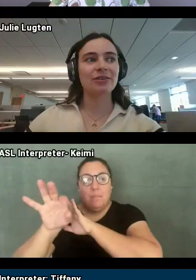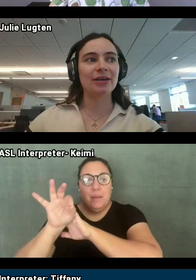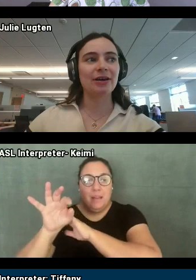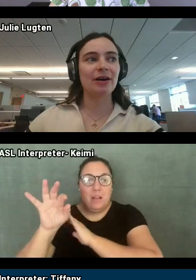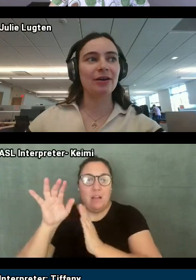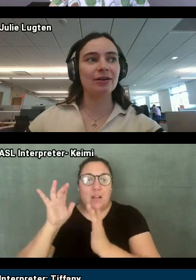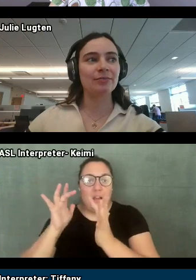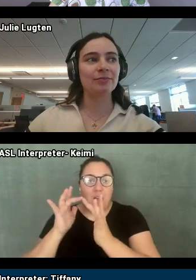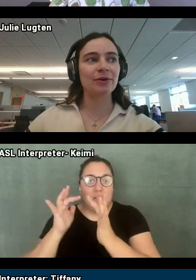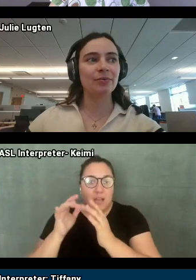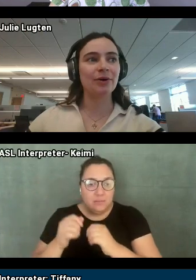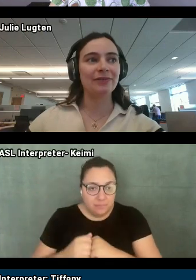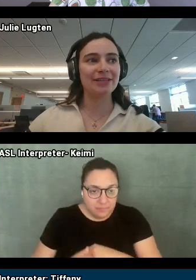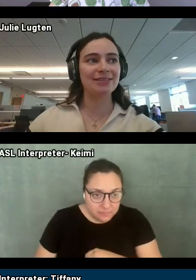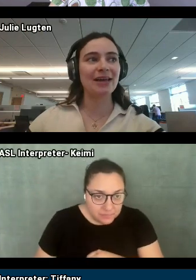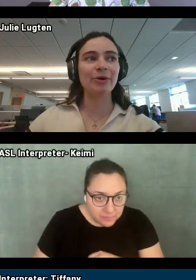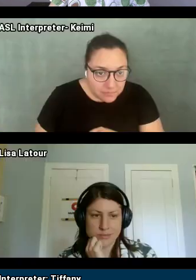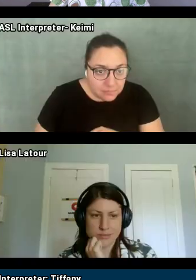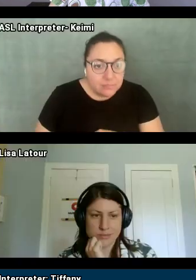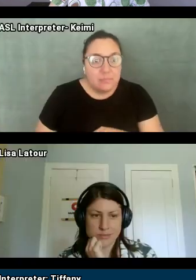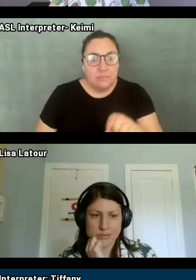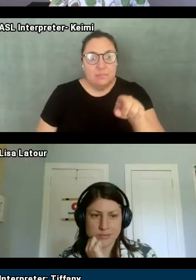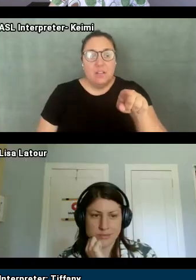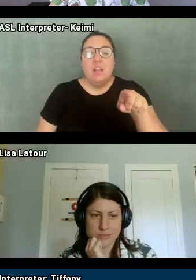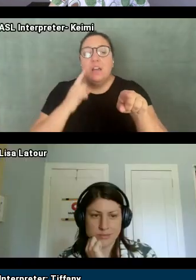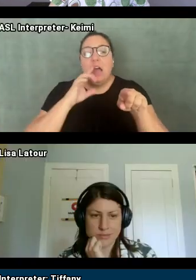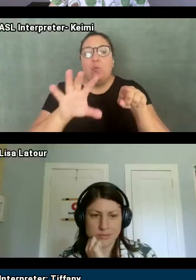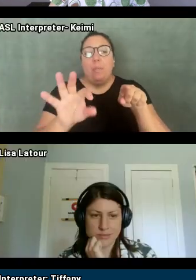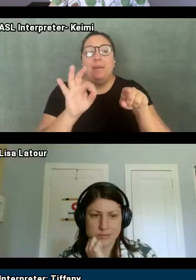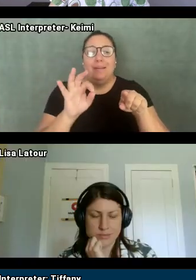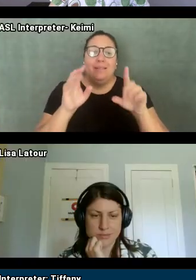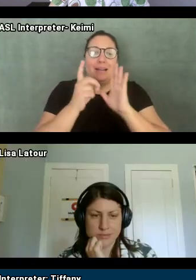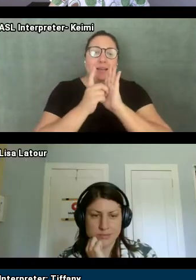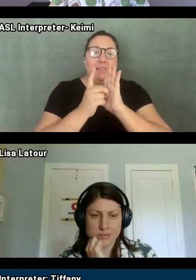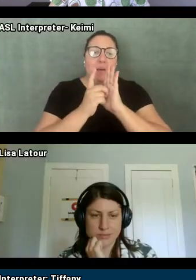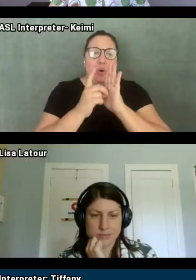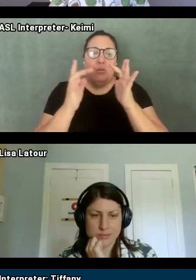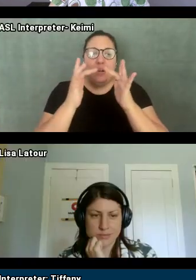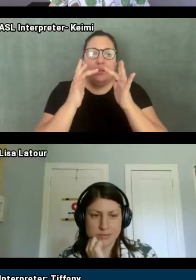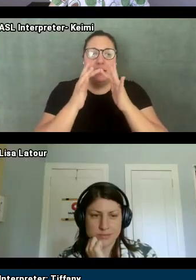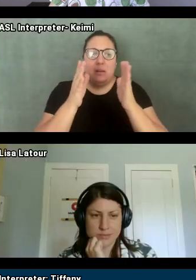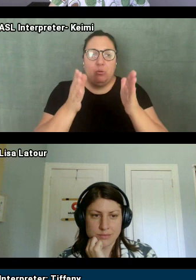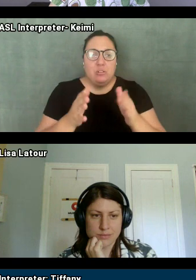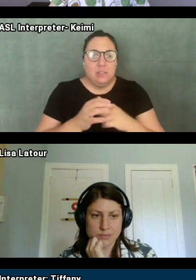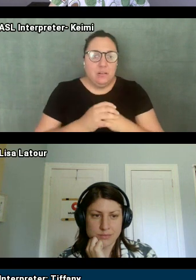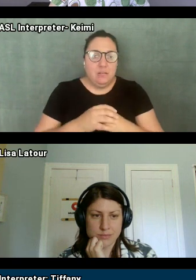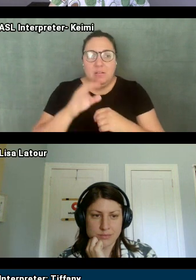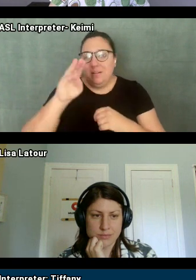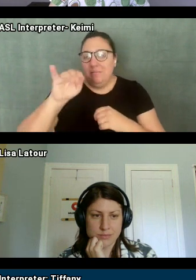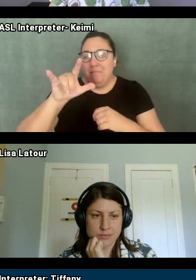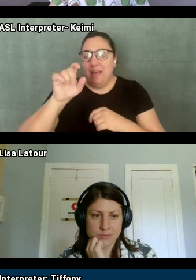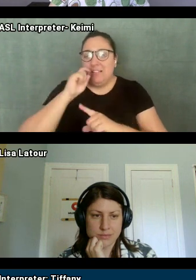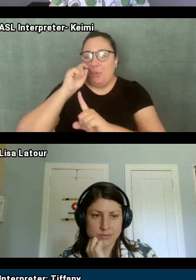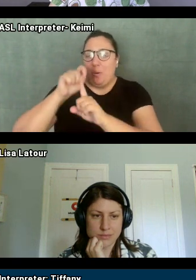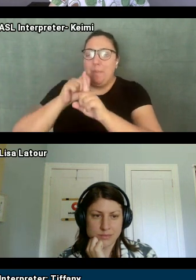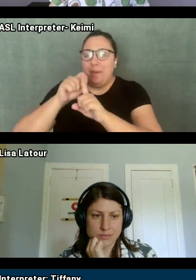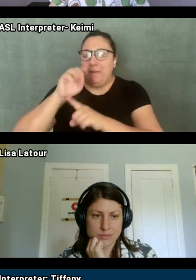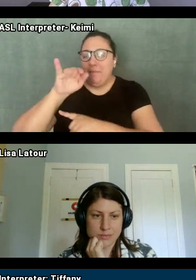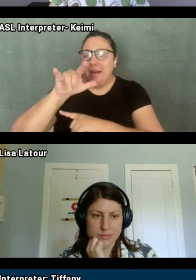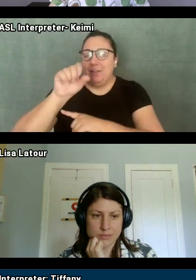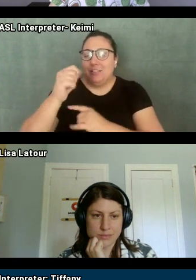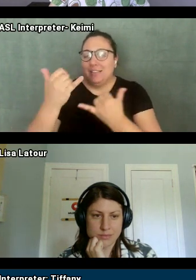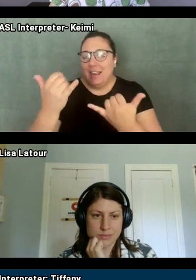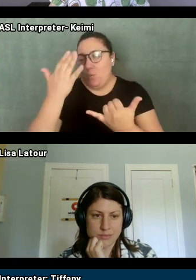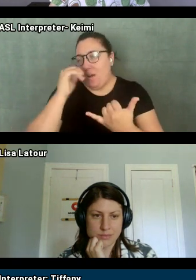I'll just click on one of these demo contacts here. I'll pick on Miles today, because why not?